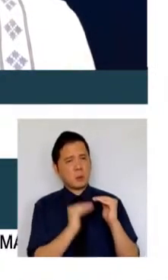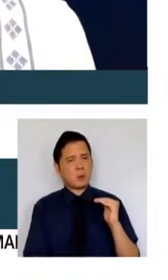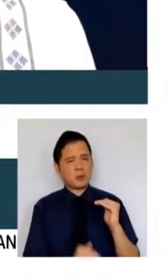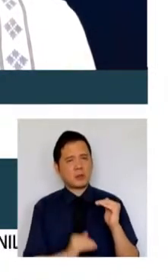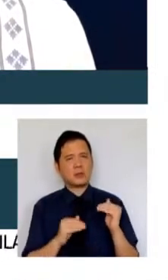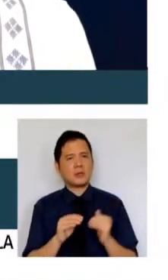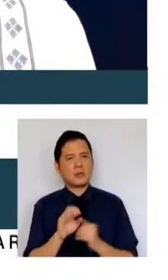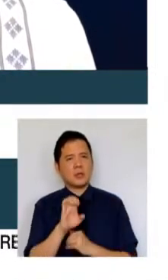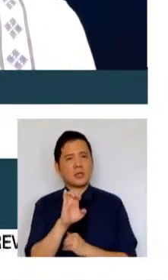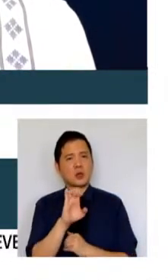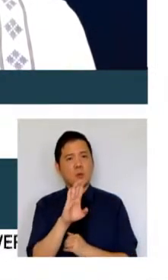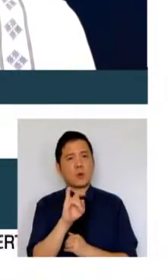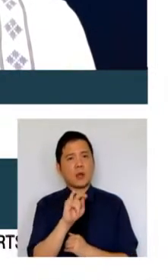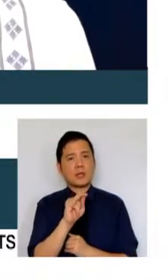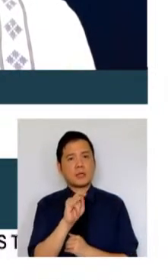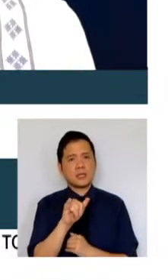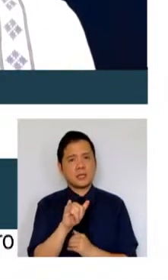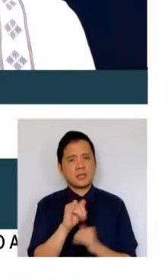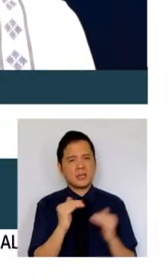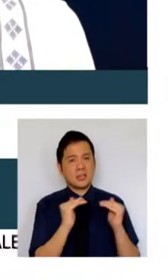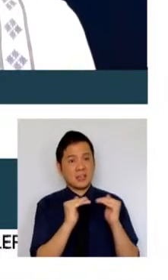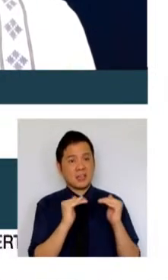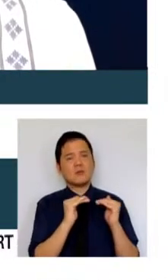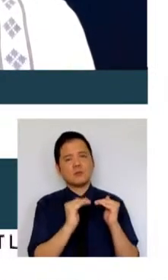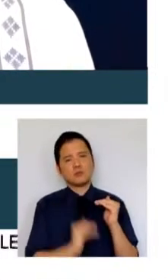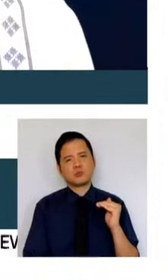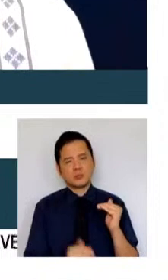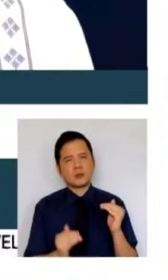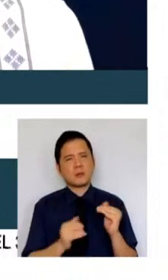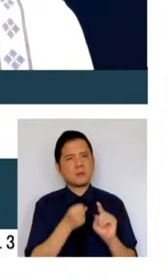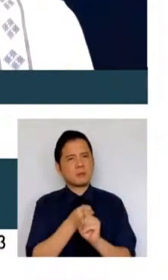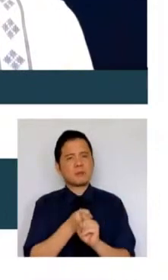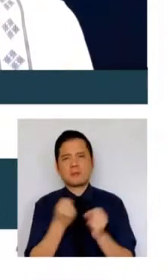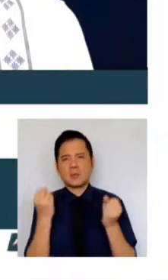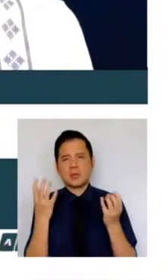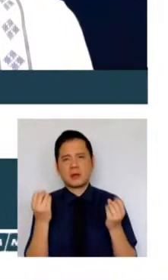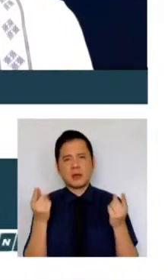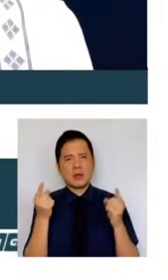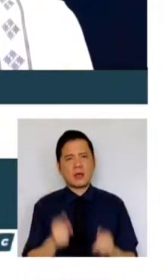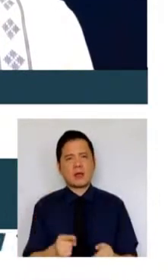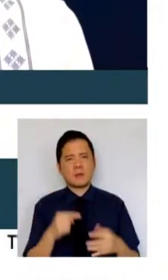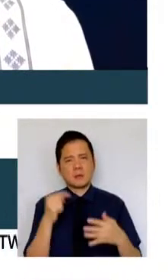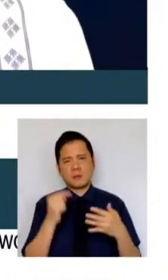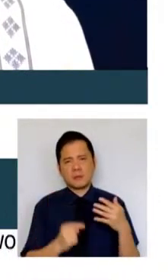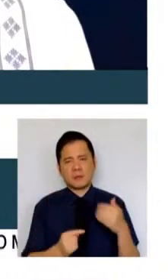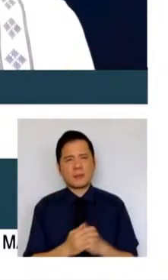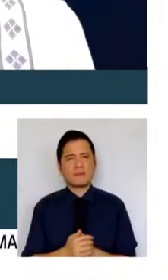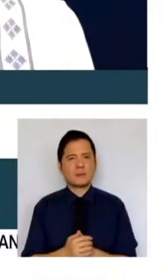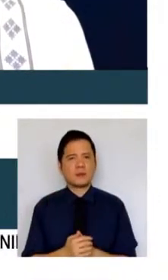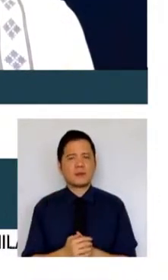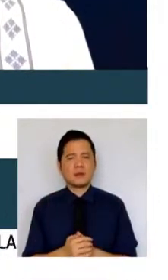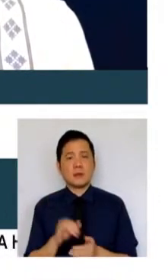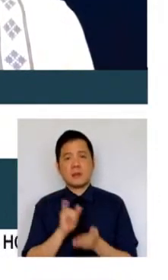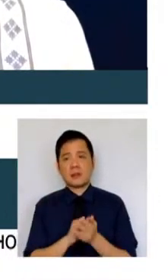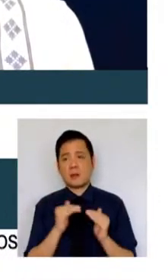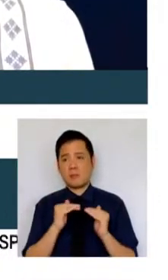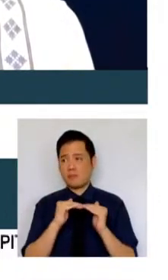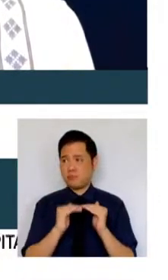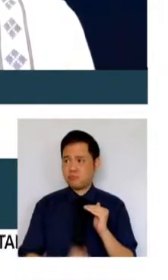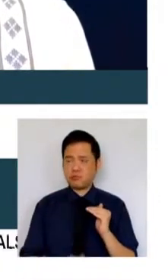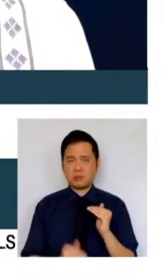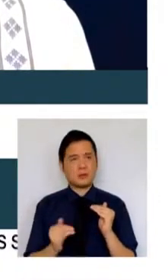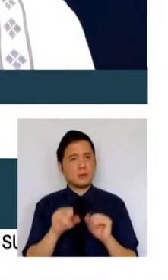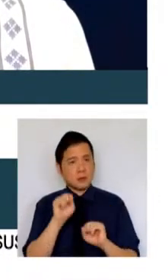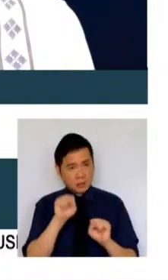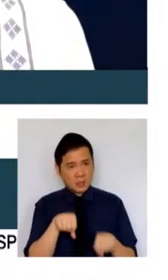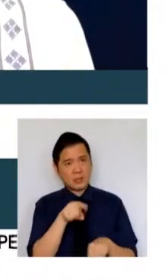struck. Tell us now about the inequalities that were exaggerated due to the pandemic and also the